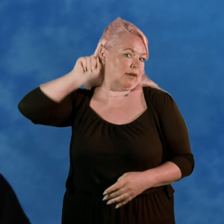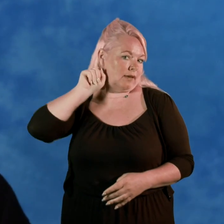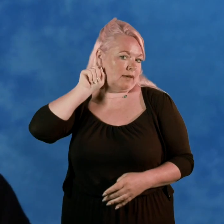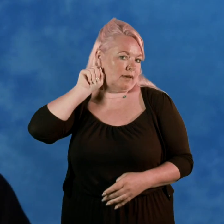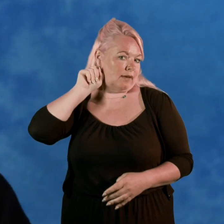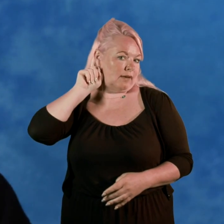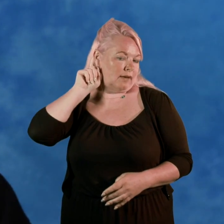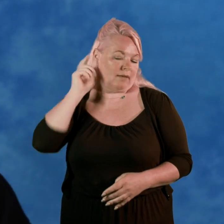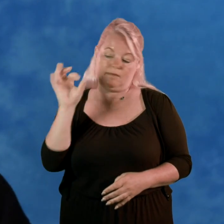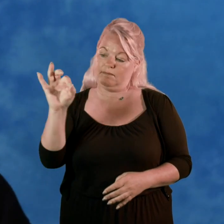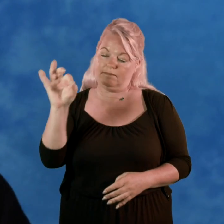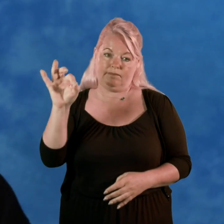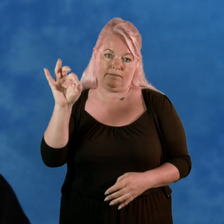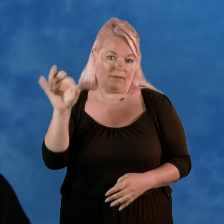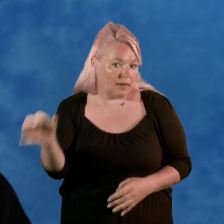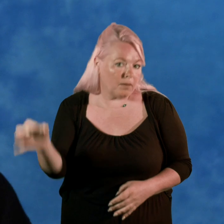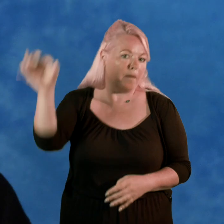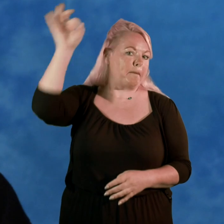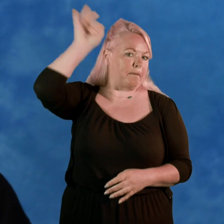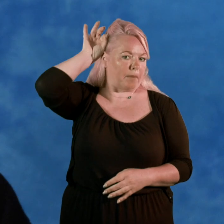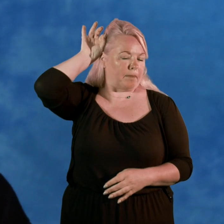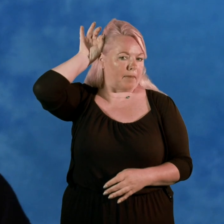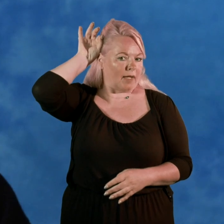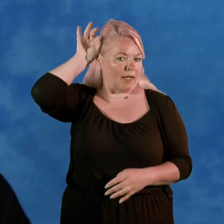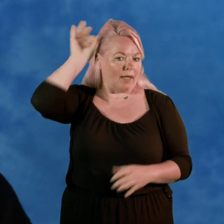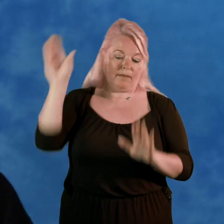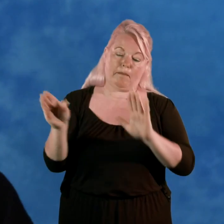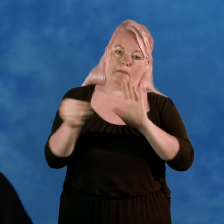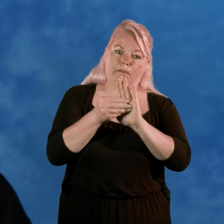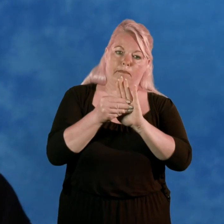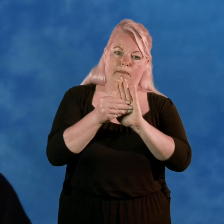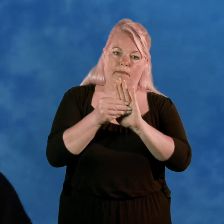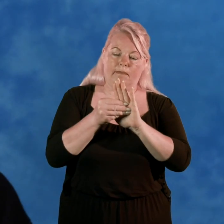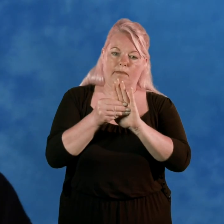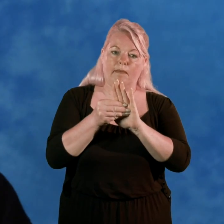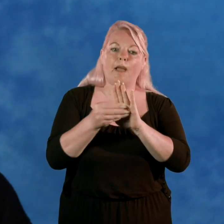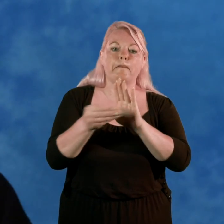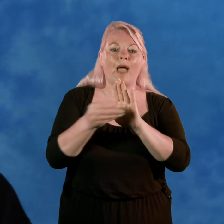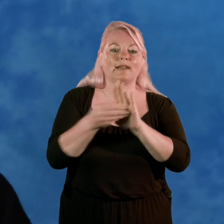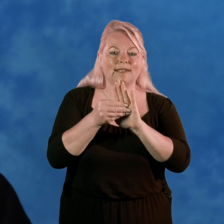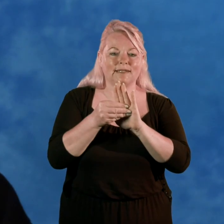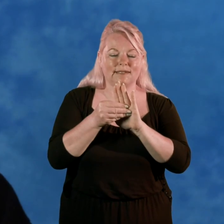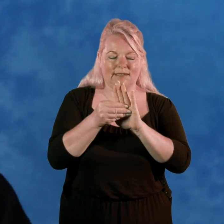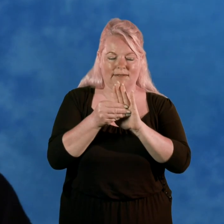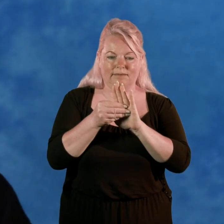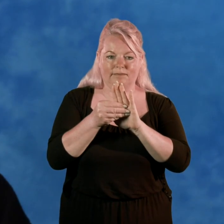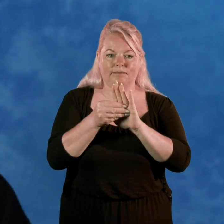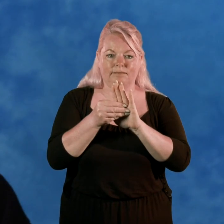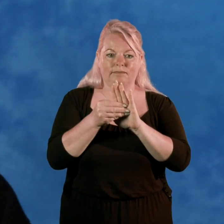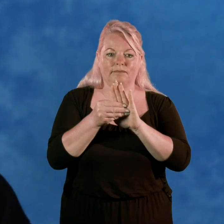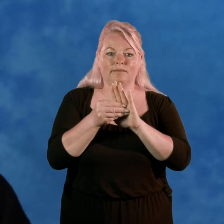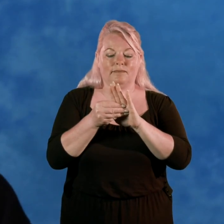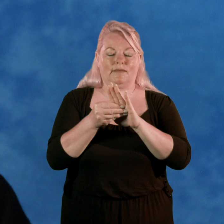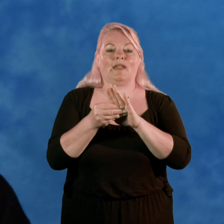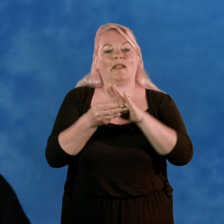and drop the headpiece onto my head where it clicks with a magnet